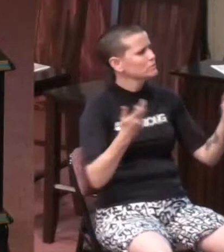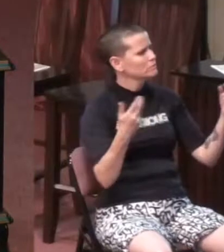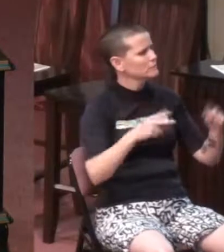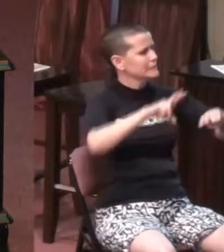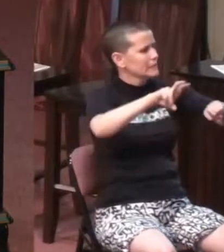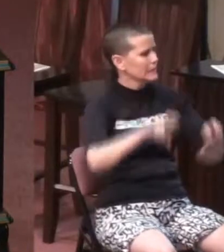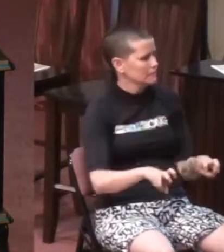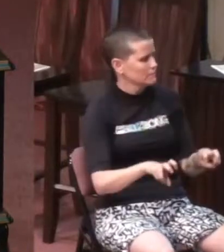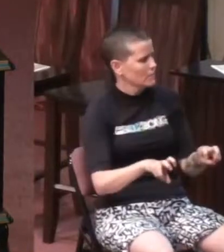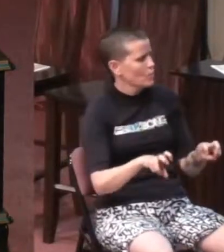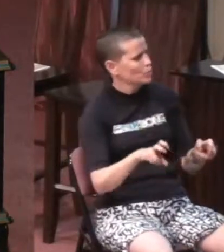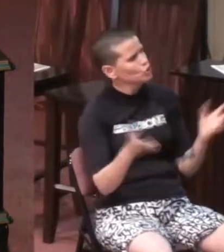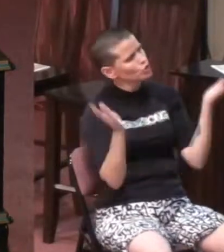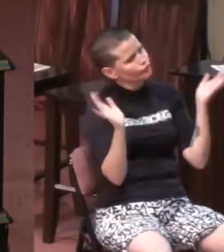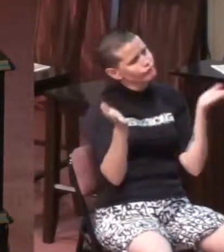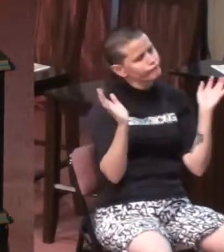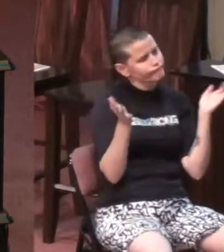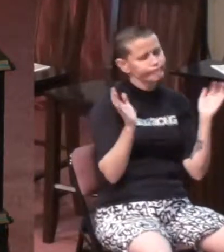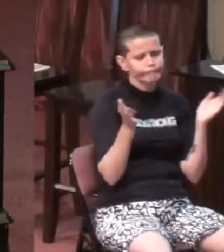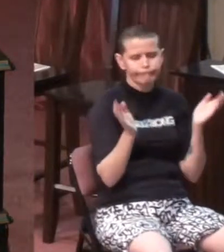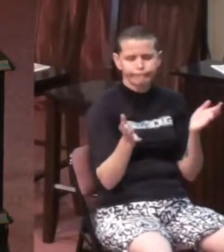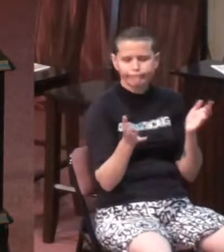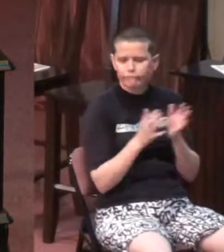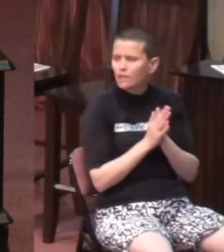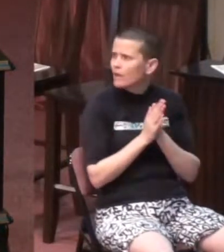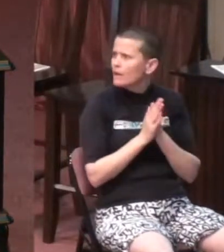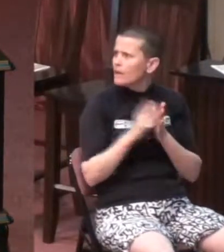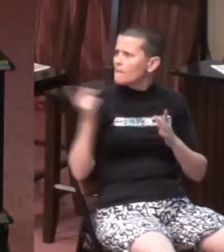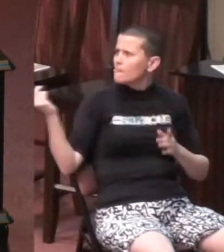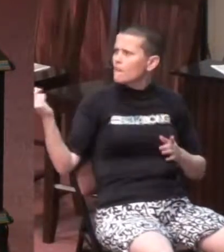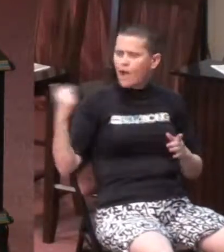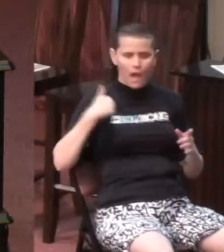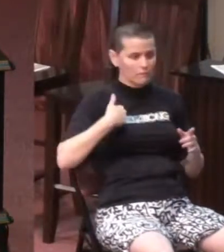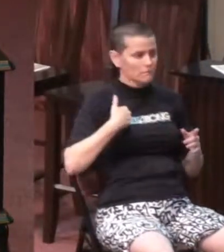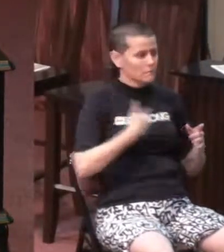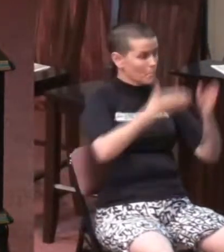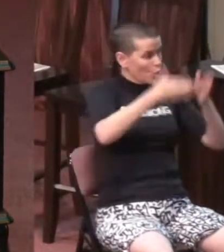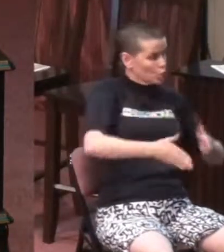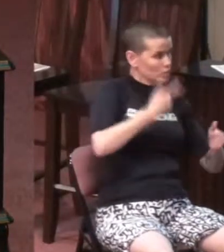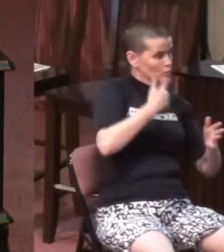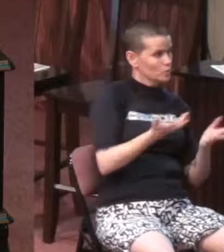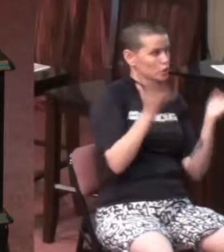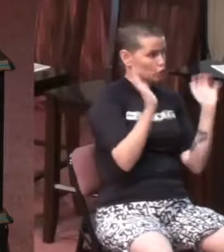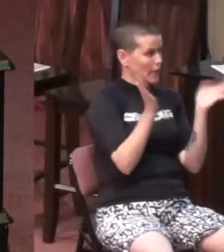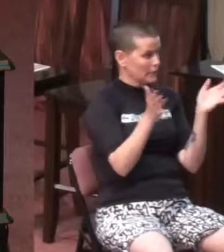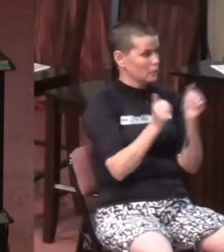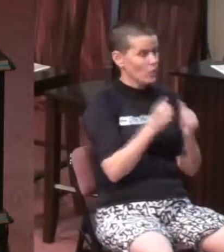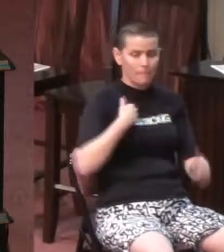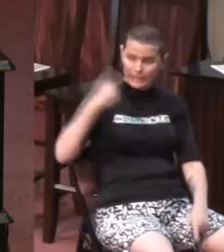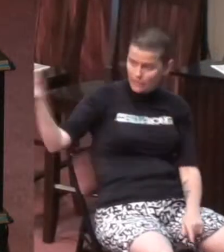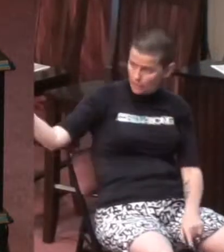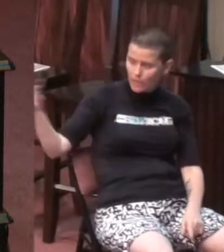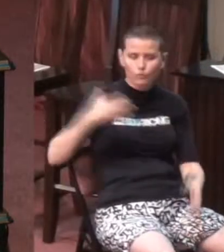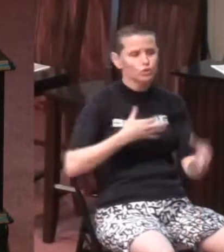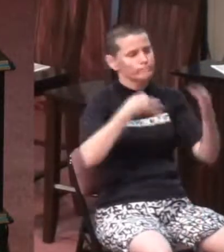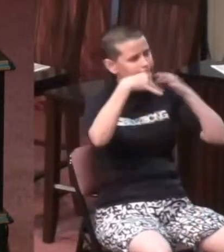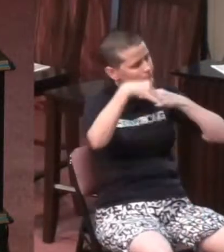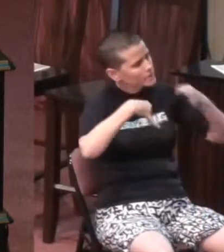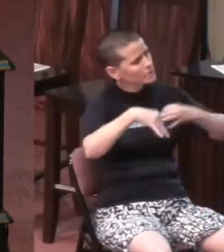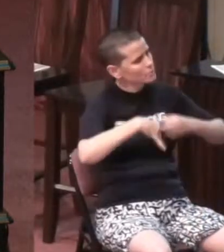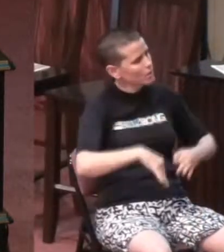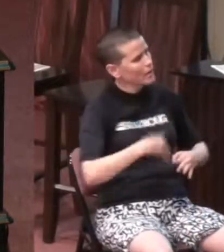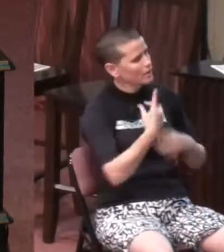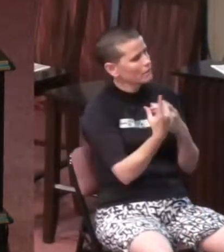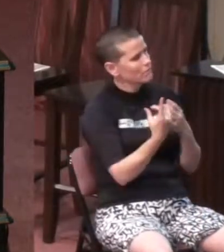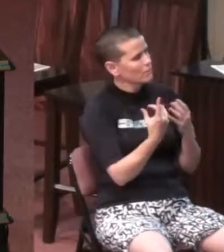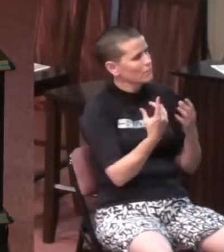and I was sharing with, they were sharing with me the transformation of their own life within the past year. We'd met a